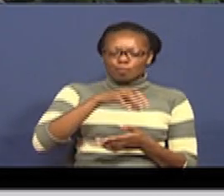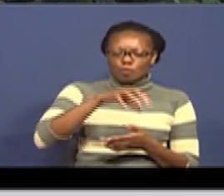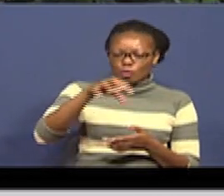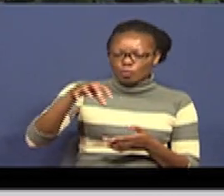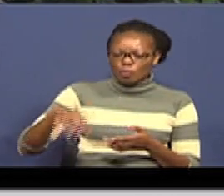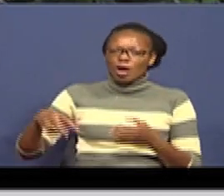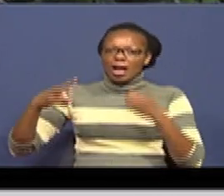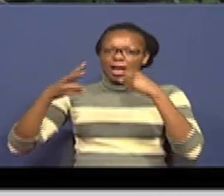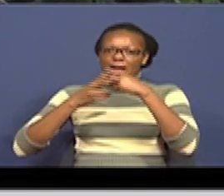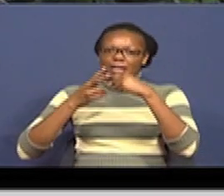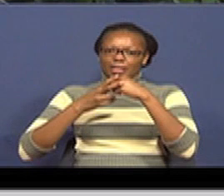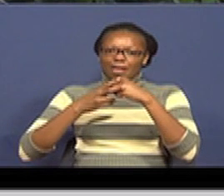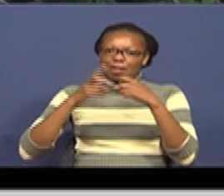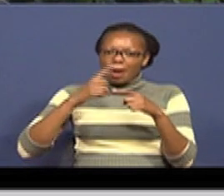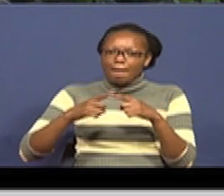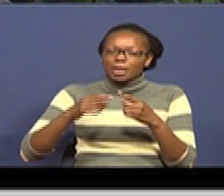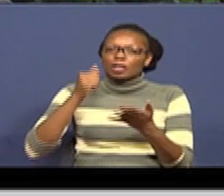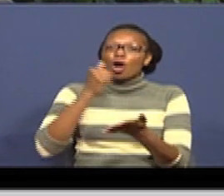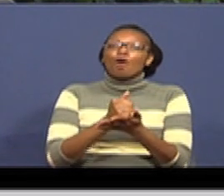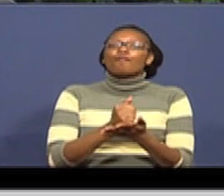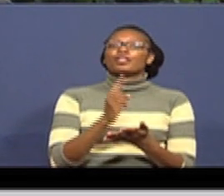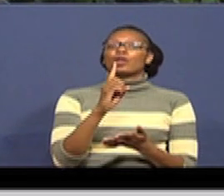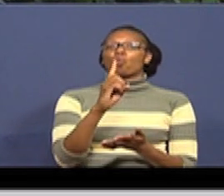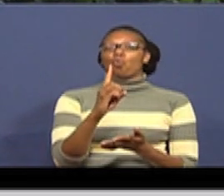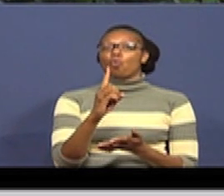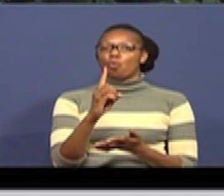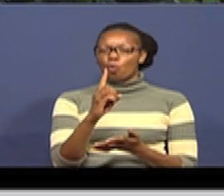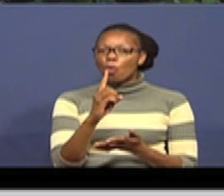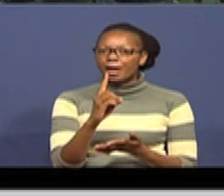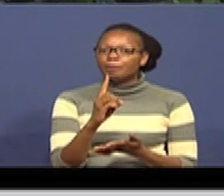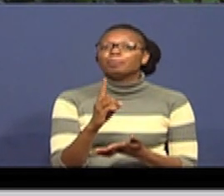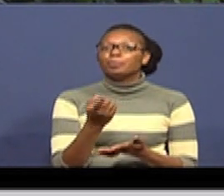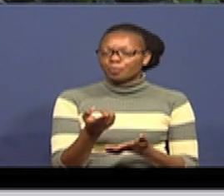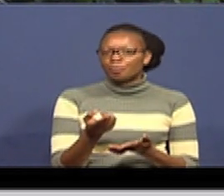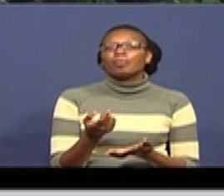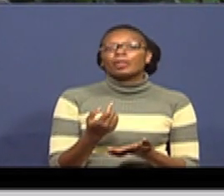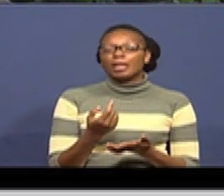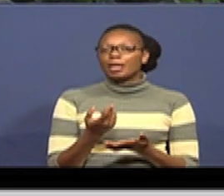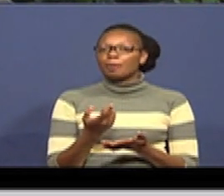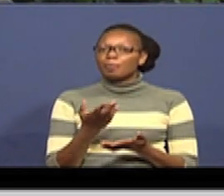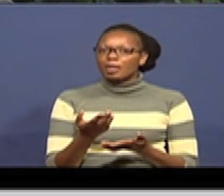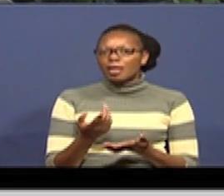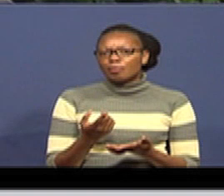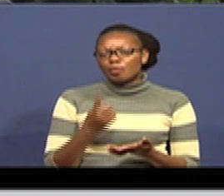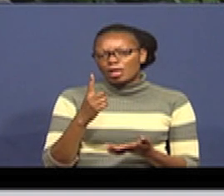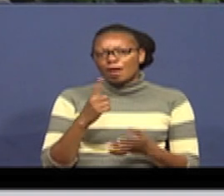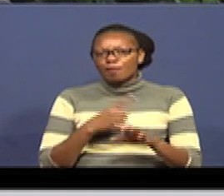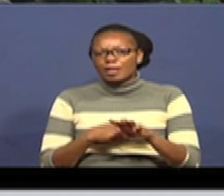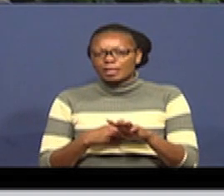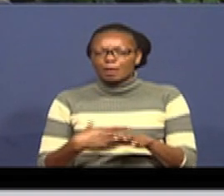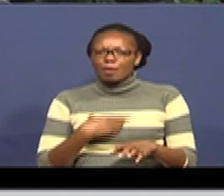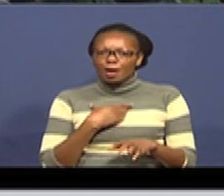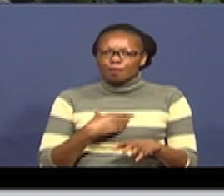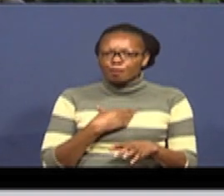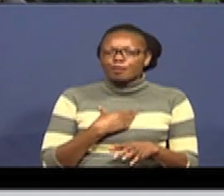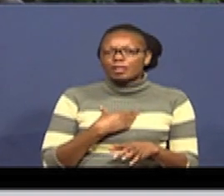have 7 copier centers, but only one office. So, as I mentioned, the Meru